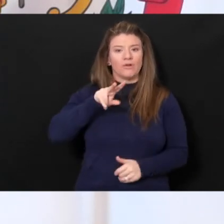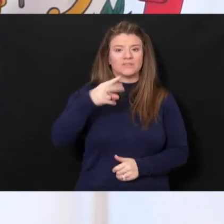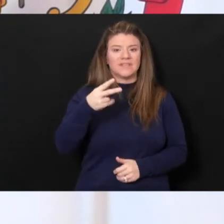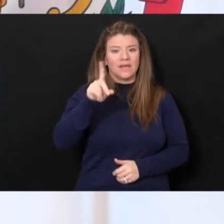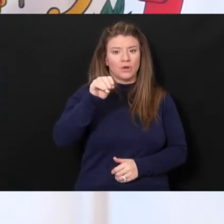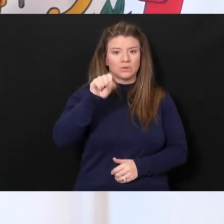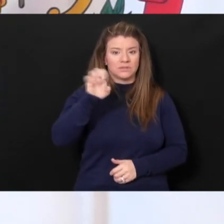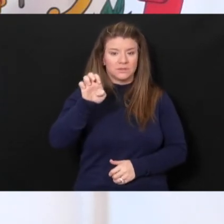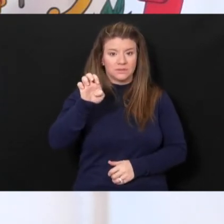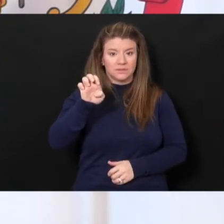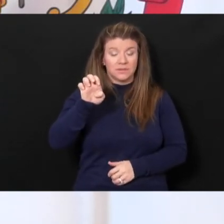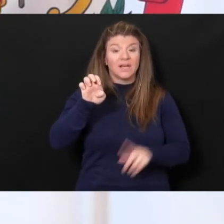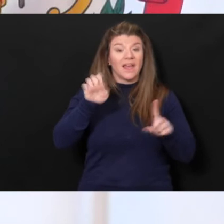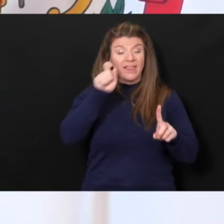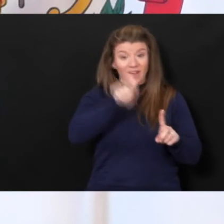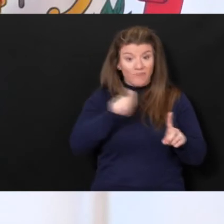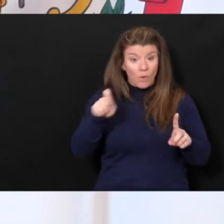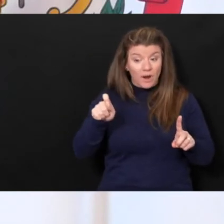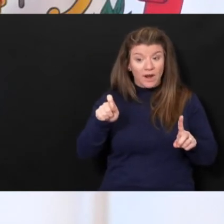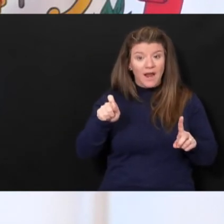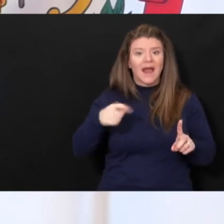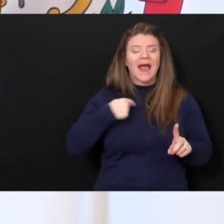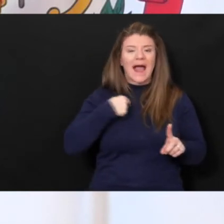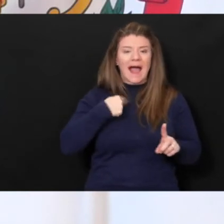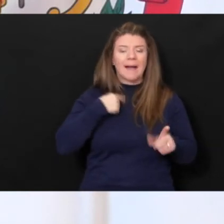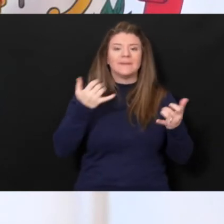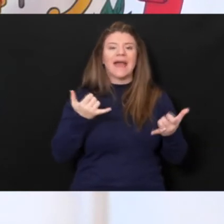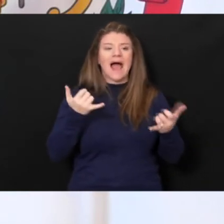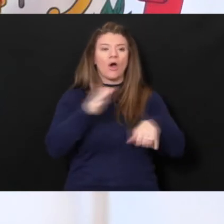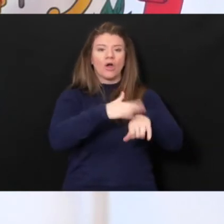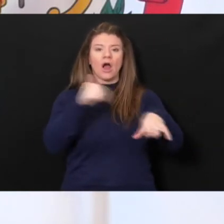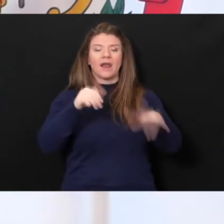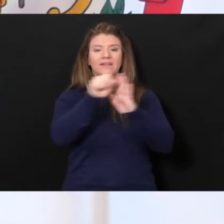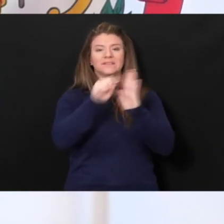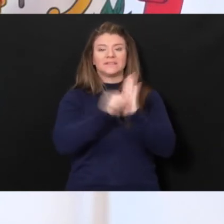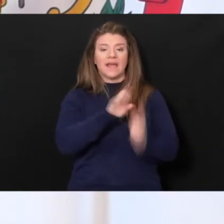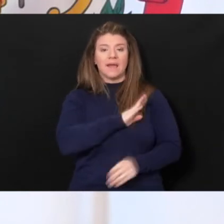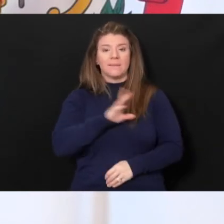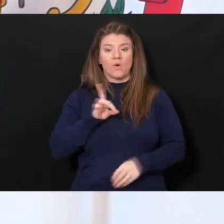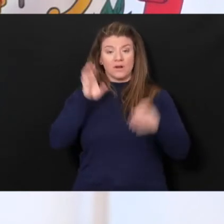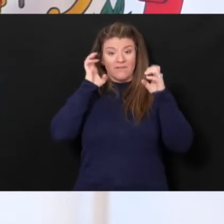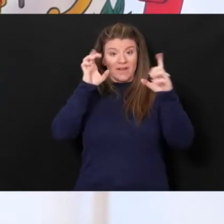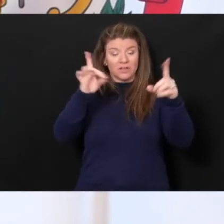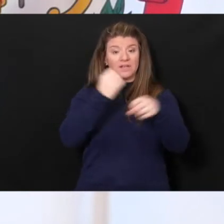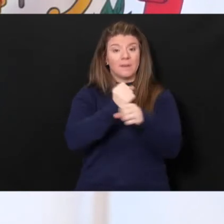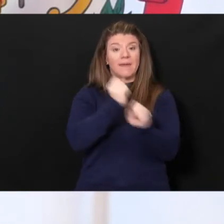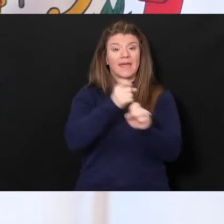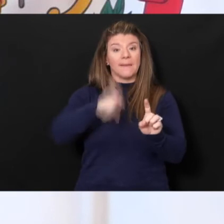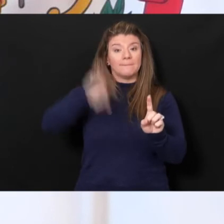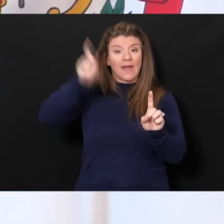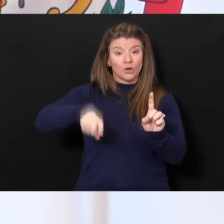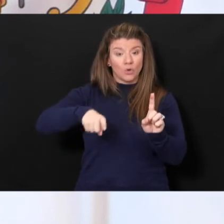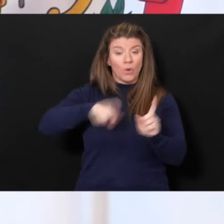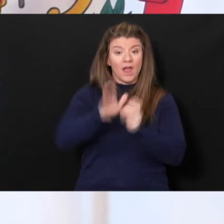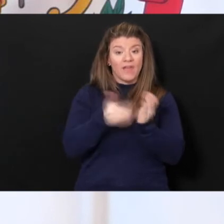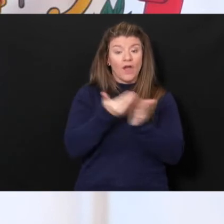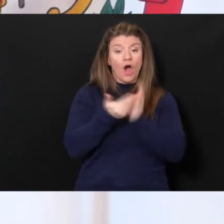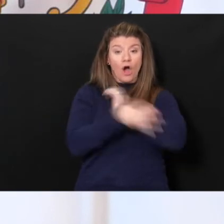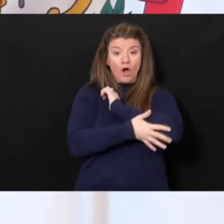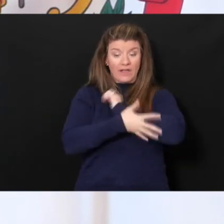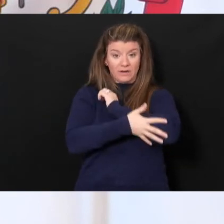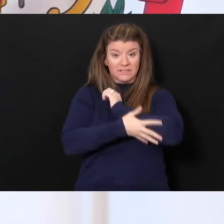dose. Therefore, I am calling on the State Board of Education to make it mandatory that all